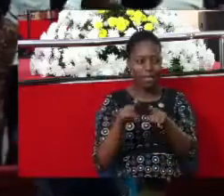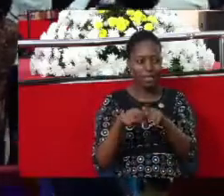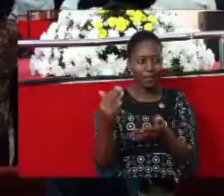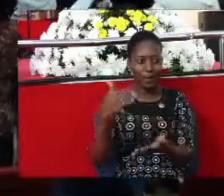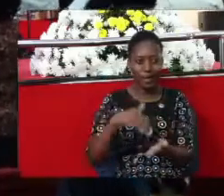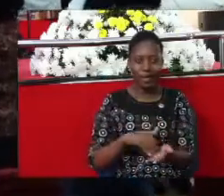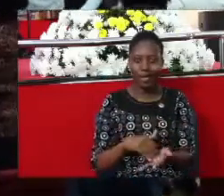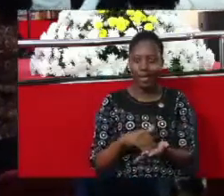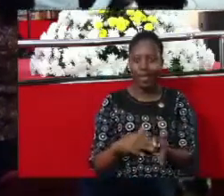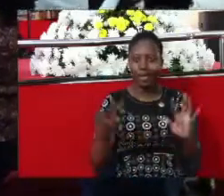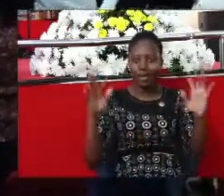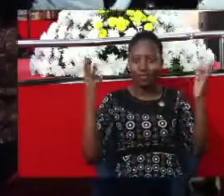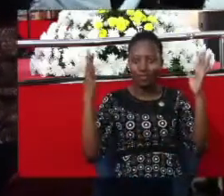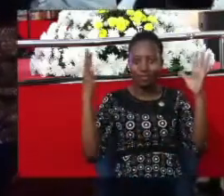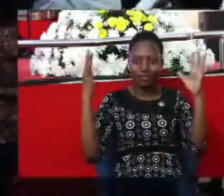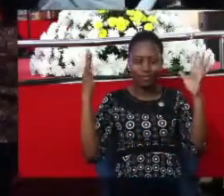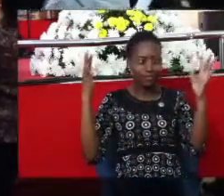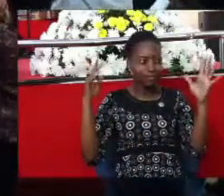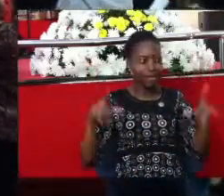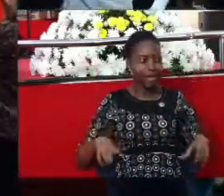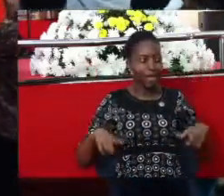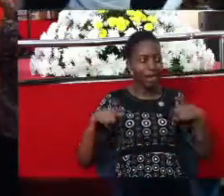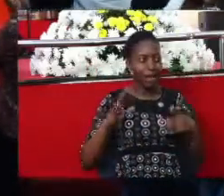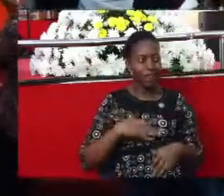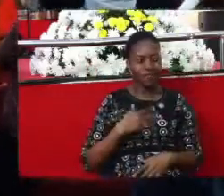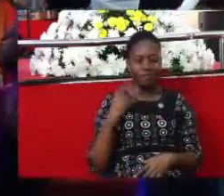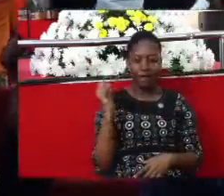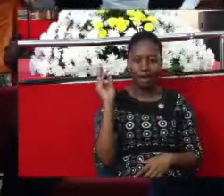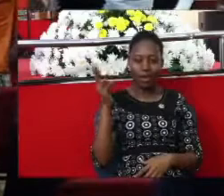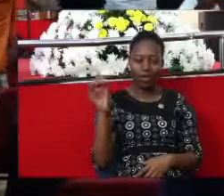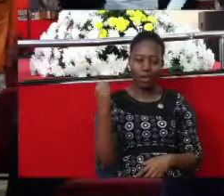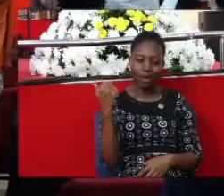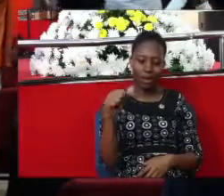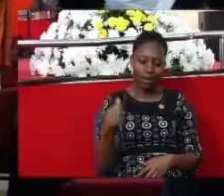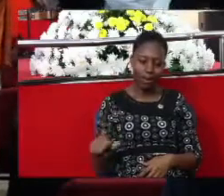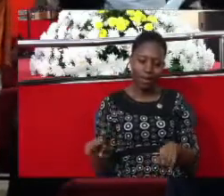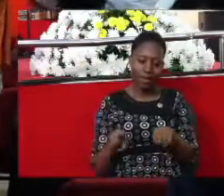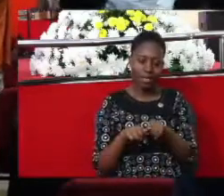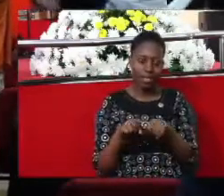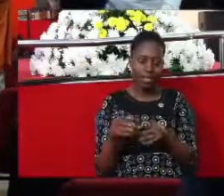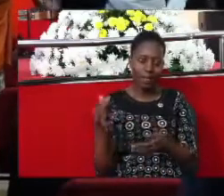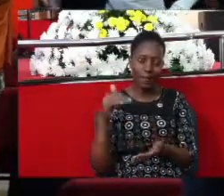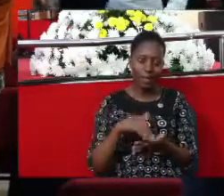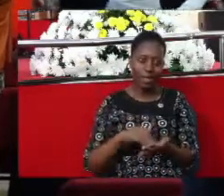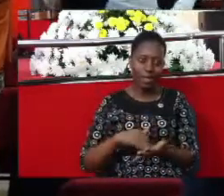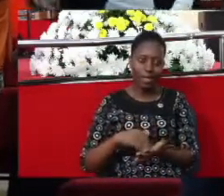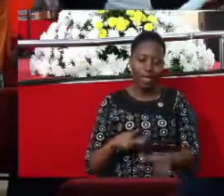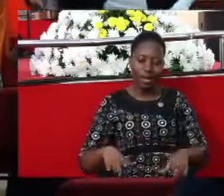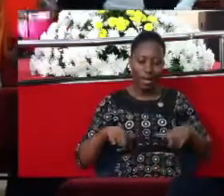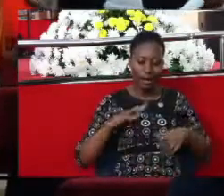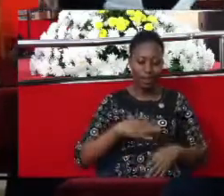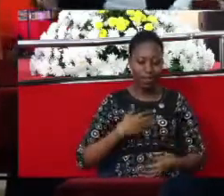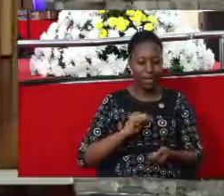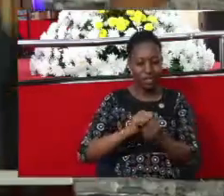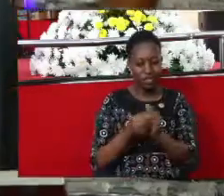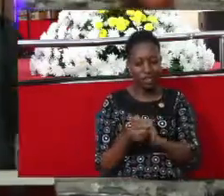is changing. My life is changing. My life is changing. My life is changing. Your life is